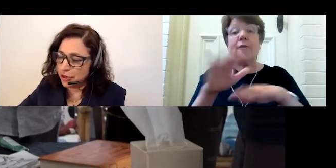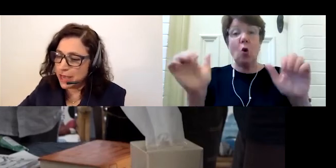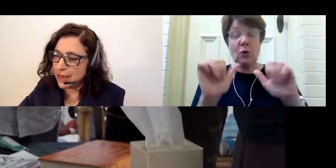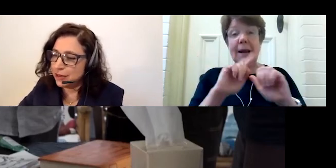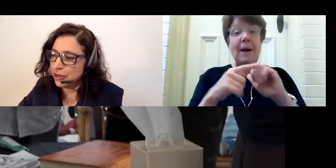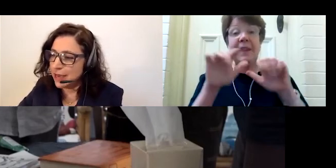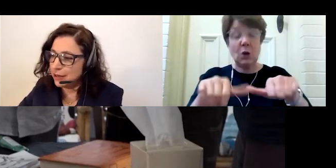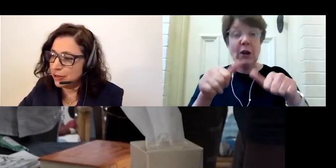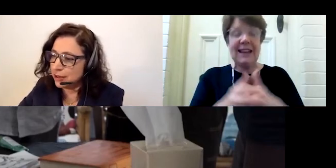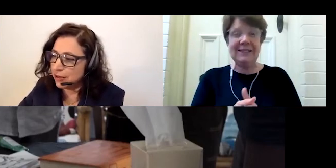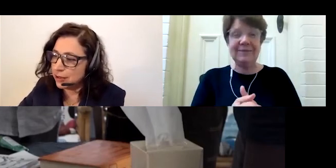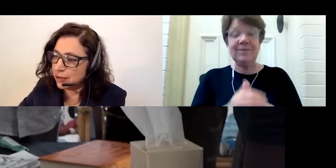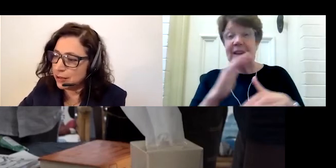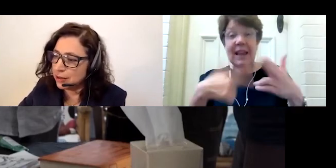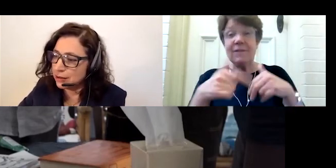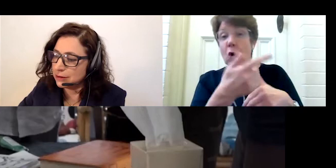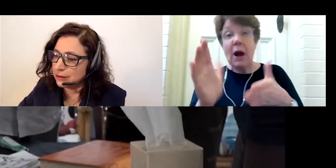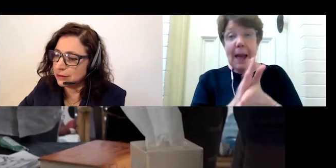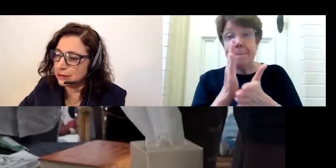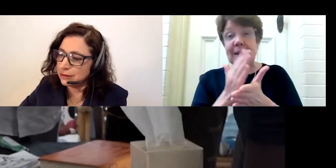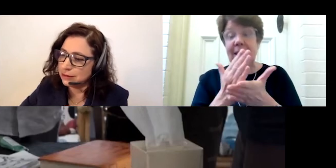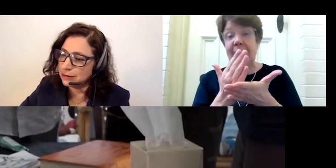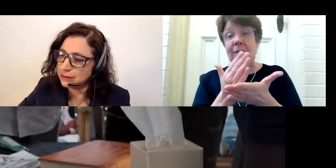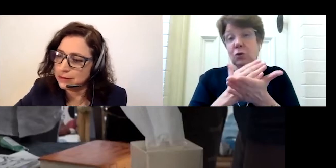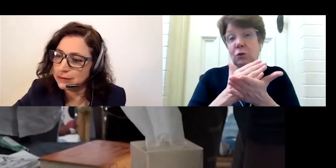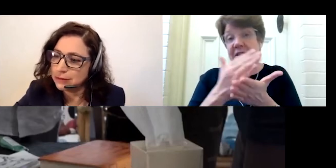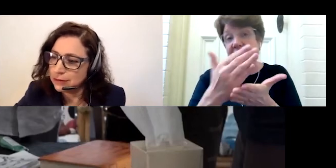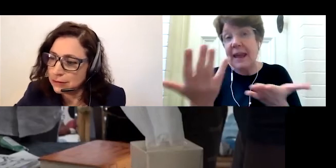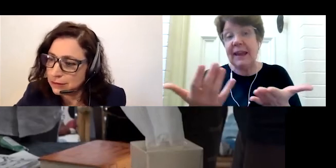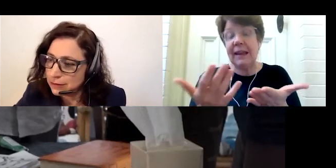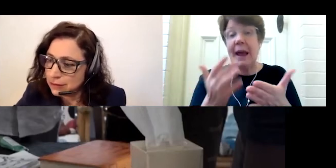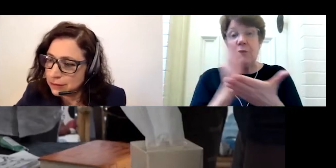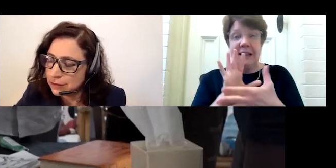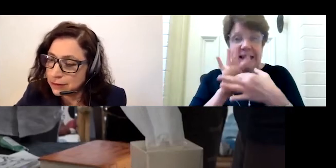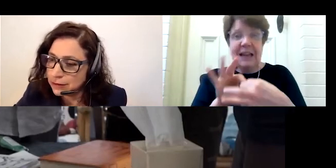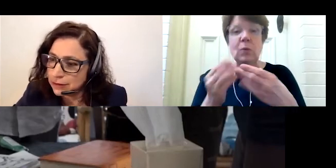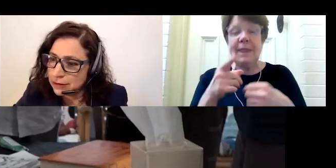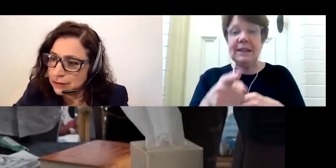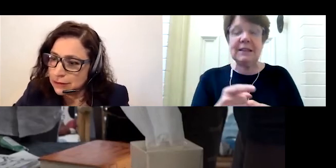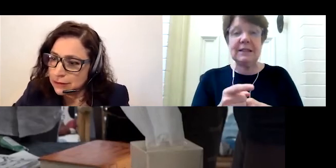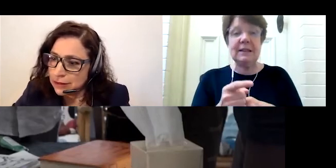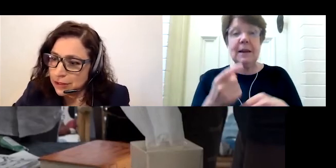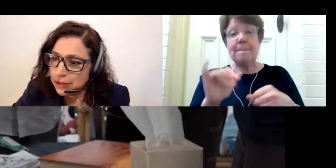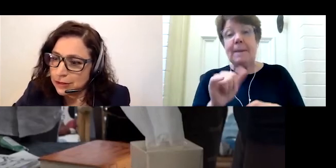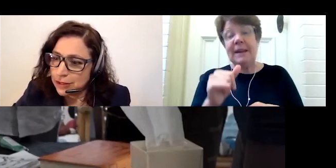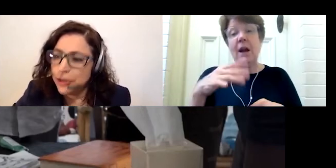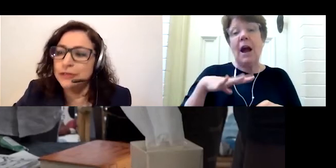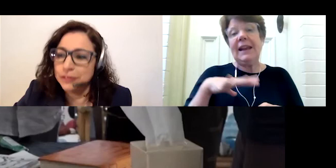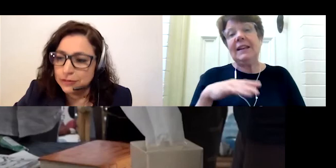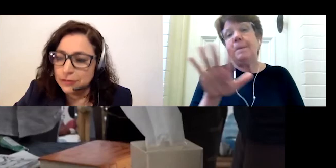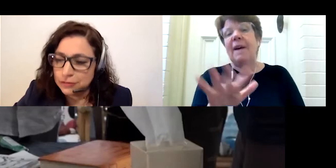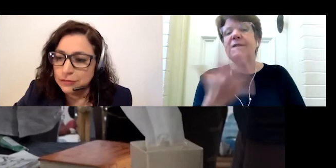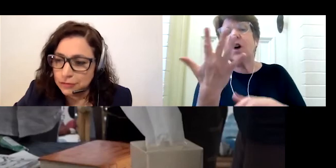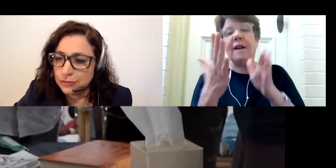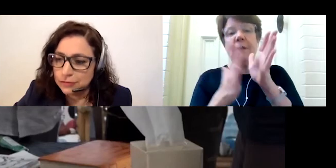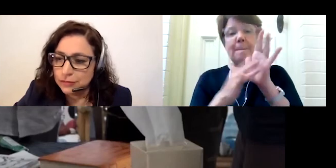okay. Okay. If everyone's happy to stay and is engaging with this, then please just if we can have about 5 minutes to wrap up, and then we'll see if